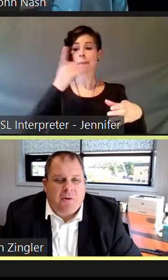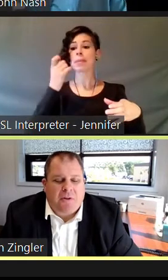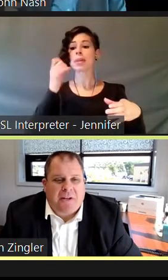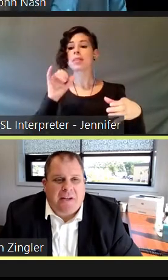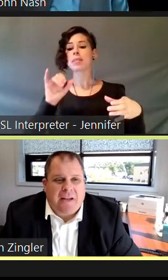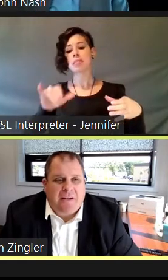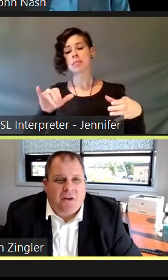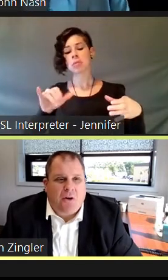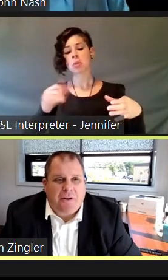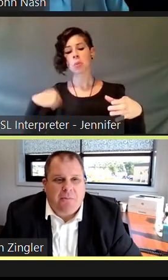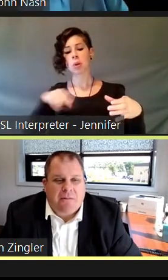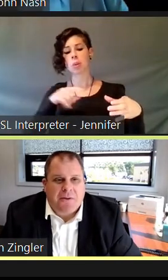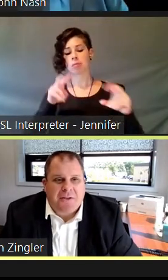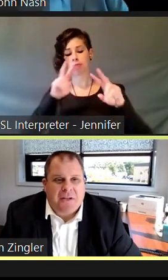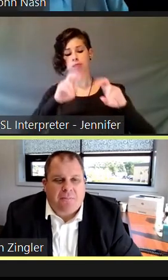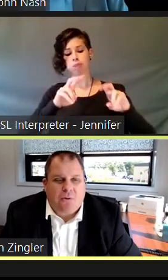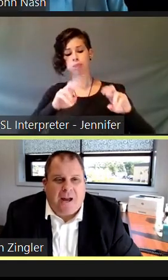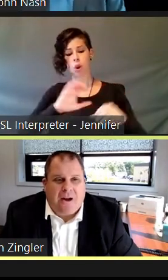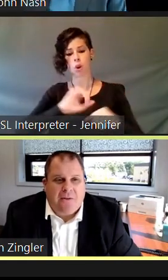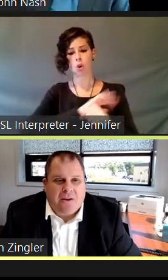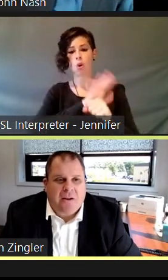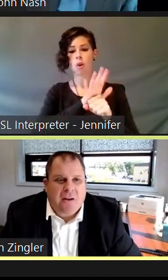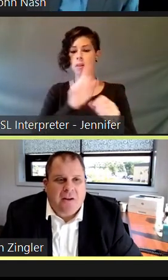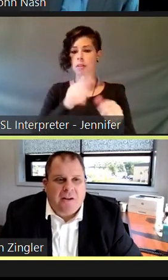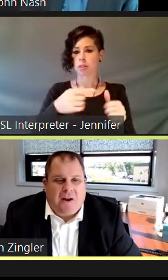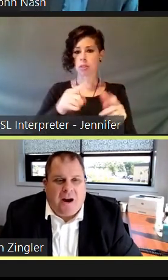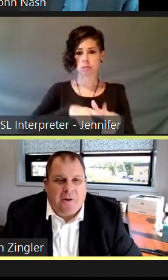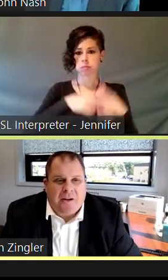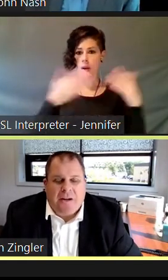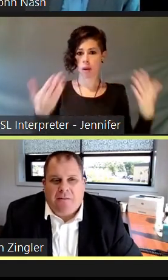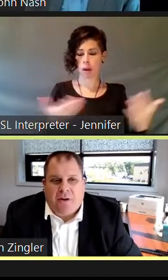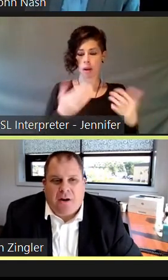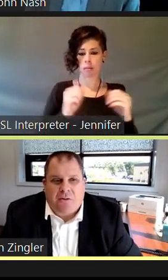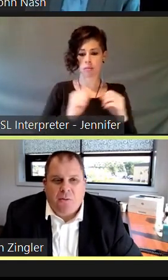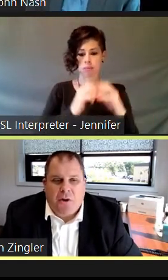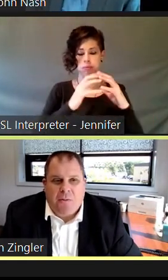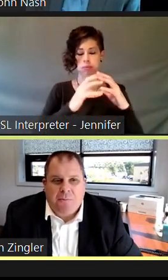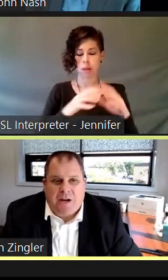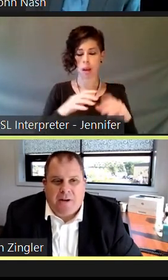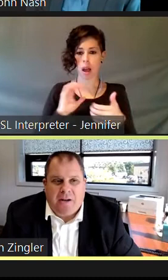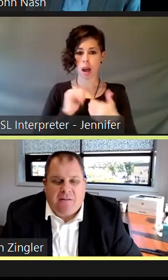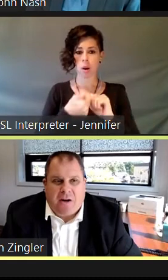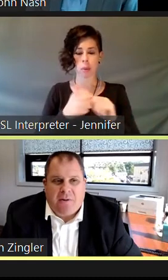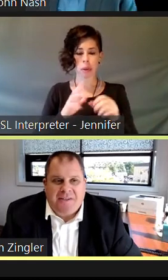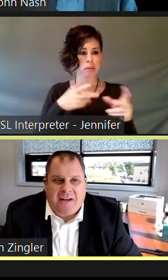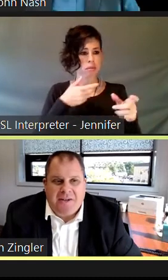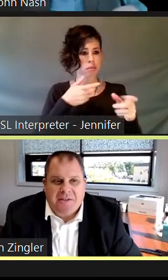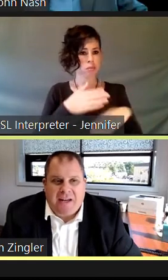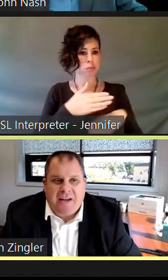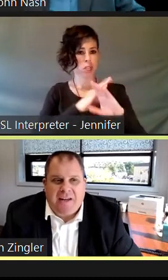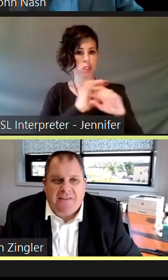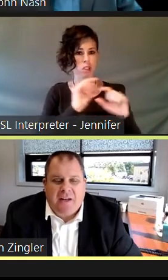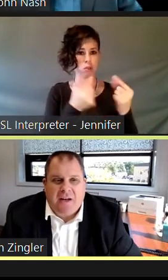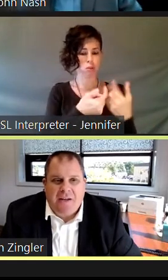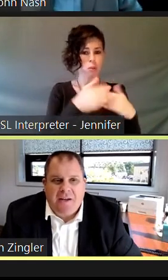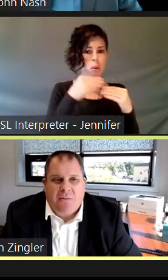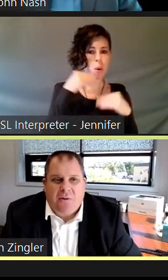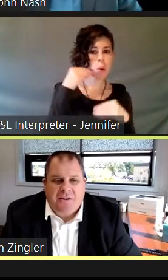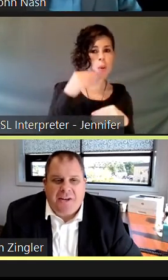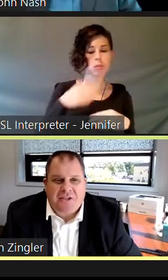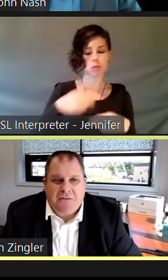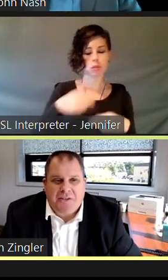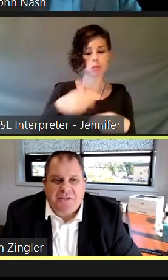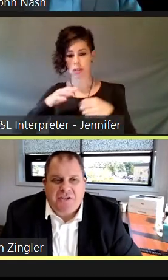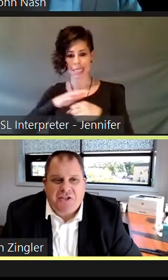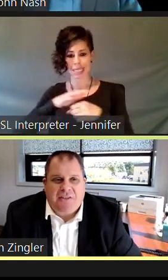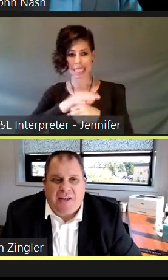when we were looking at COVID, when it first broke out here, how are we going to cover our group homes? How are we going to cover our residential settings? Our